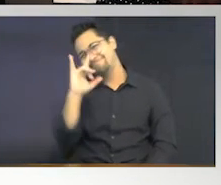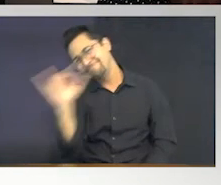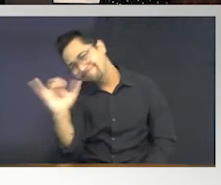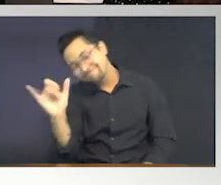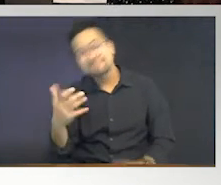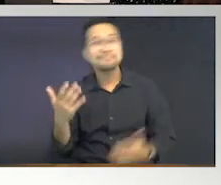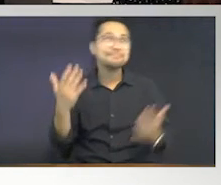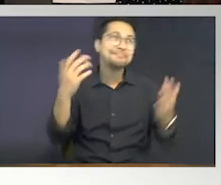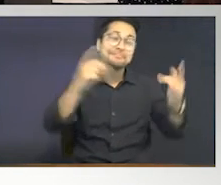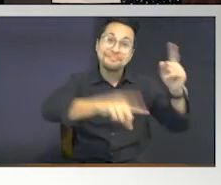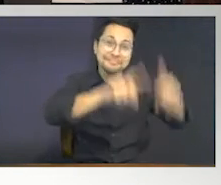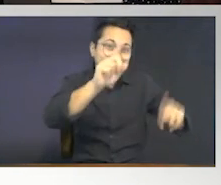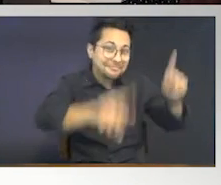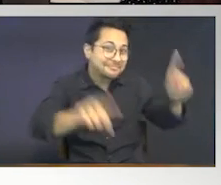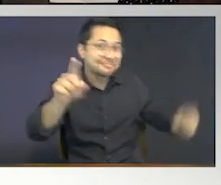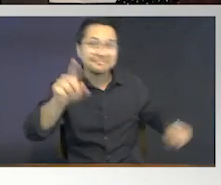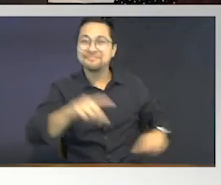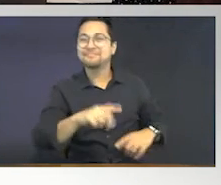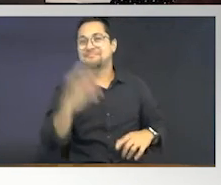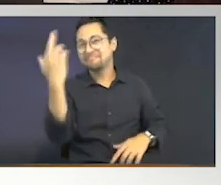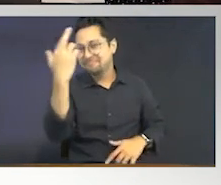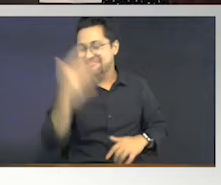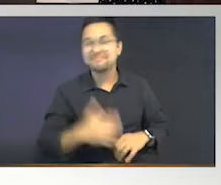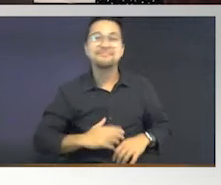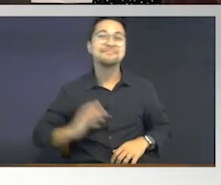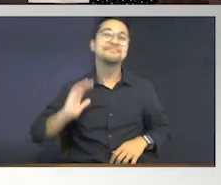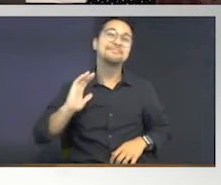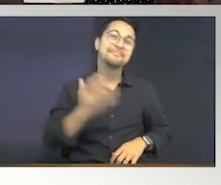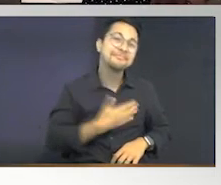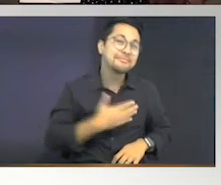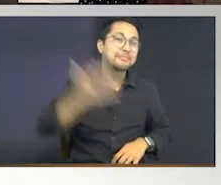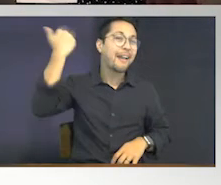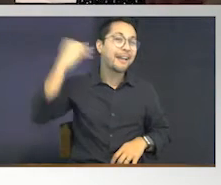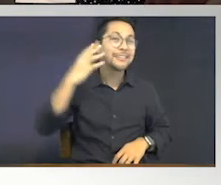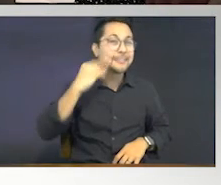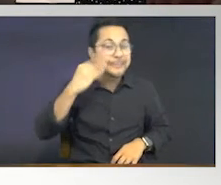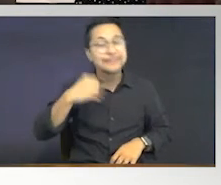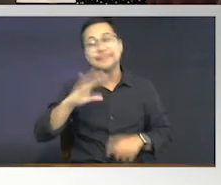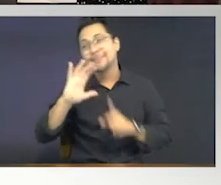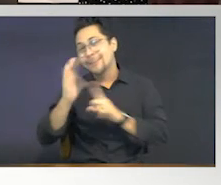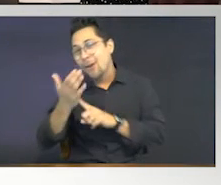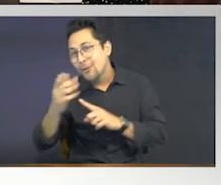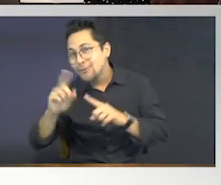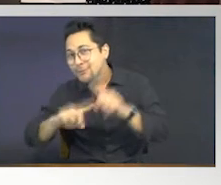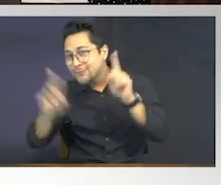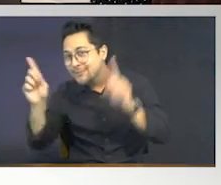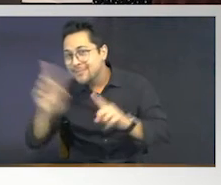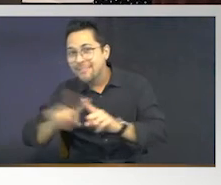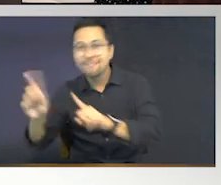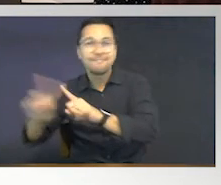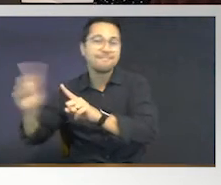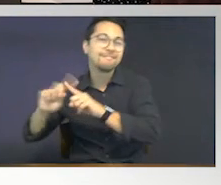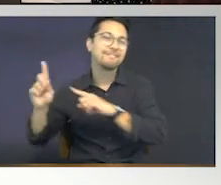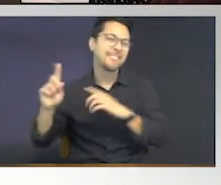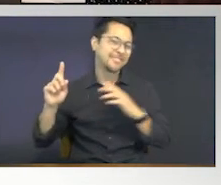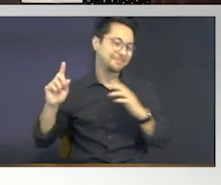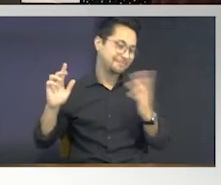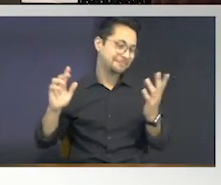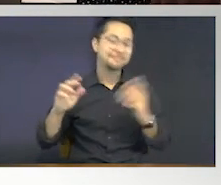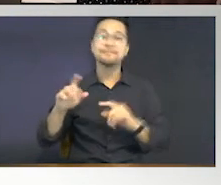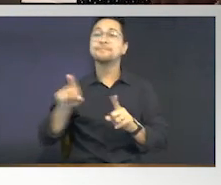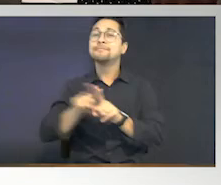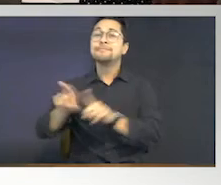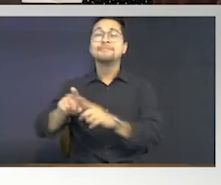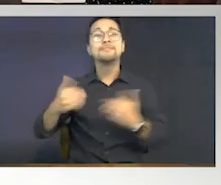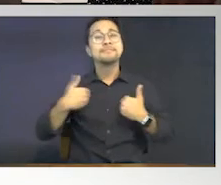reasons, and, you know, our past experiences, cultural differences, all those things. So we also have